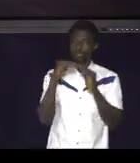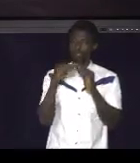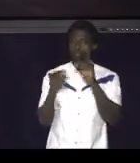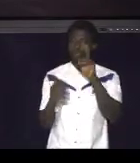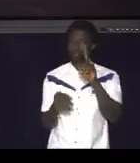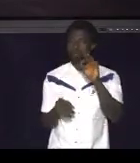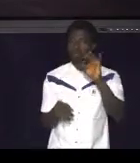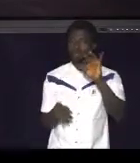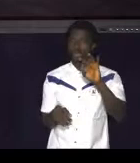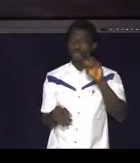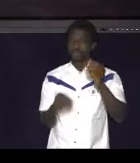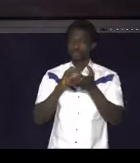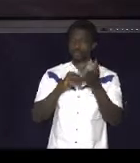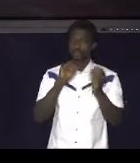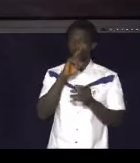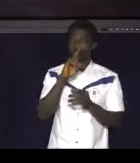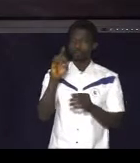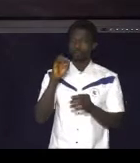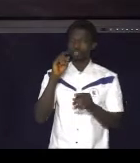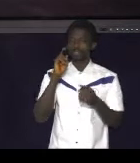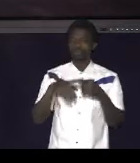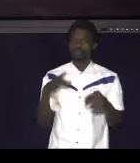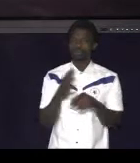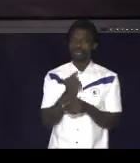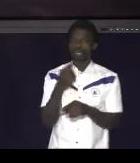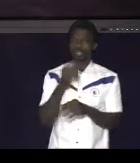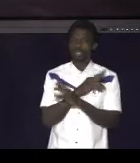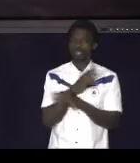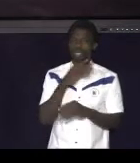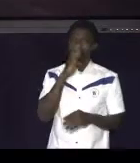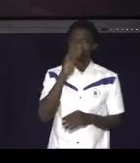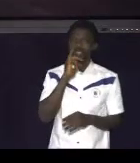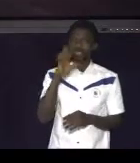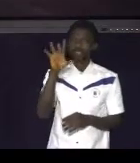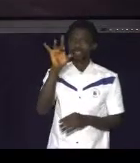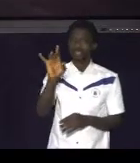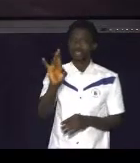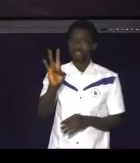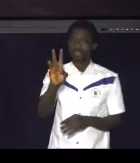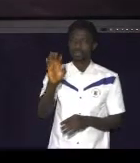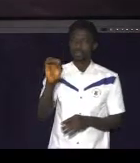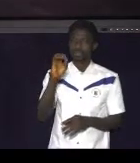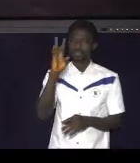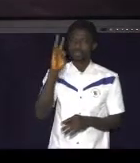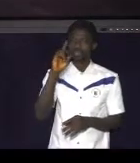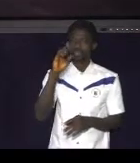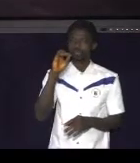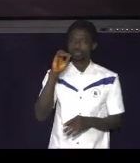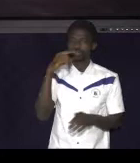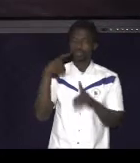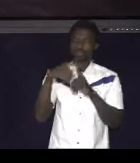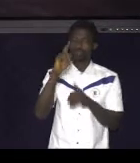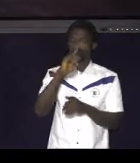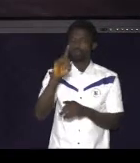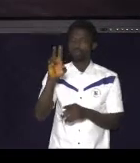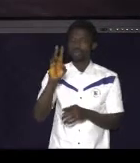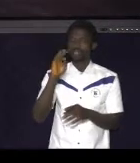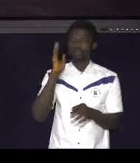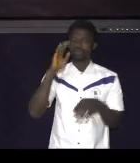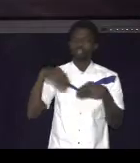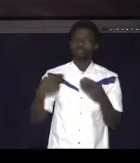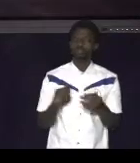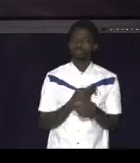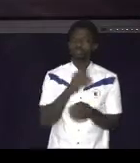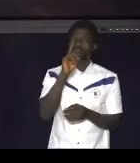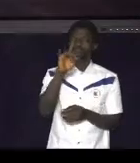minus 110 to get the rest, and B is 70. And that means that 70 plus 110 will give us 180. So B